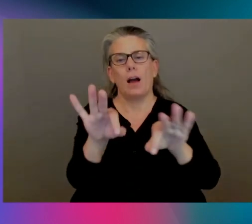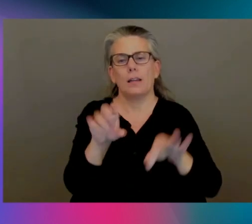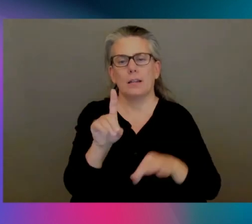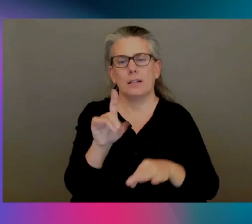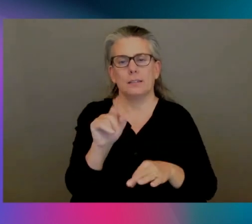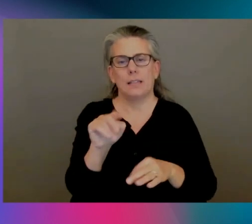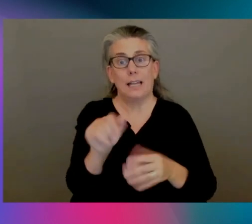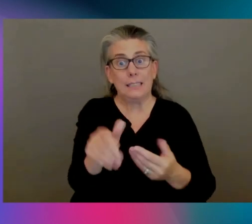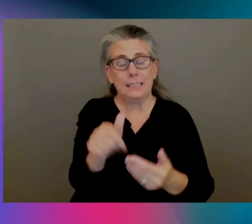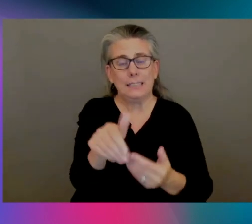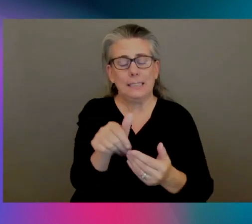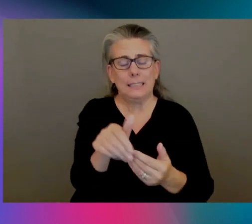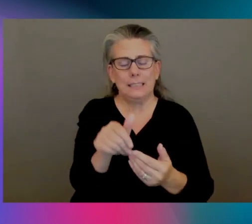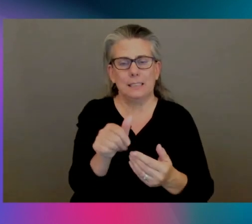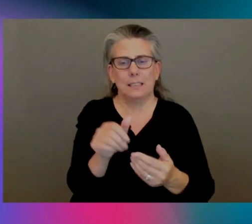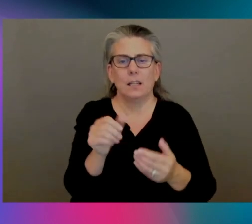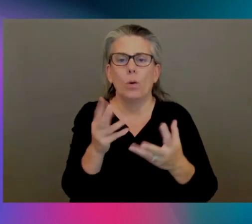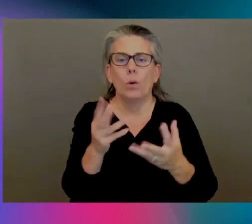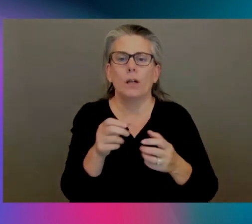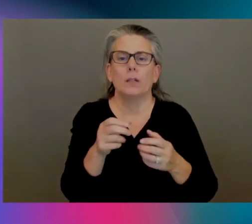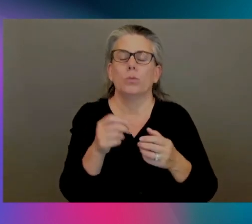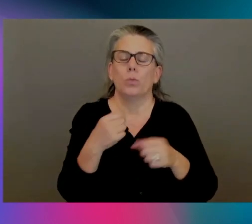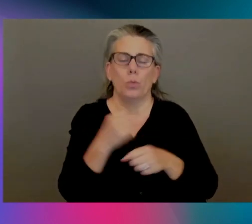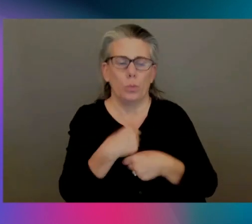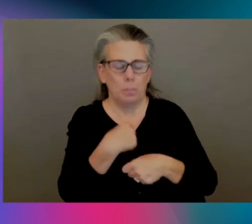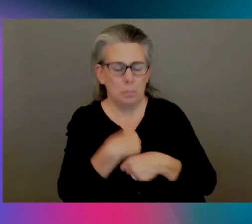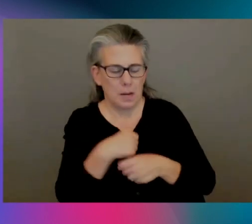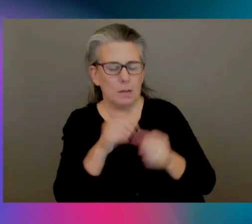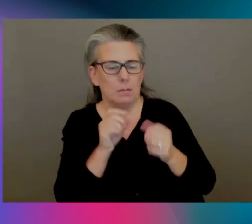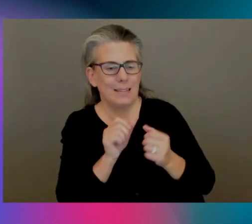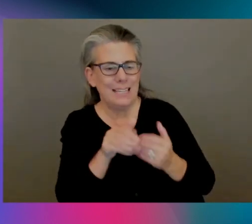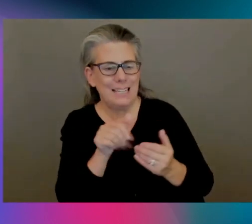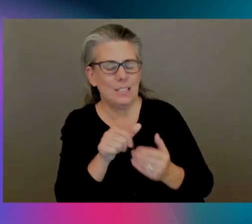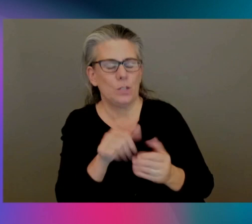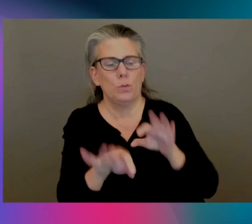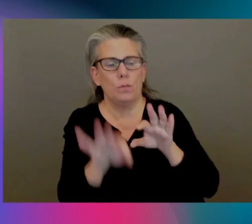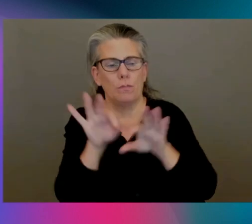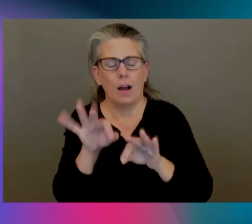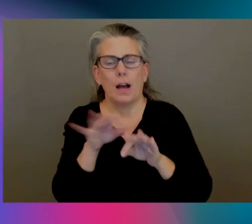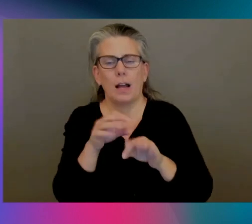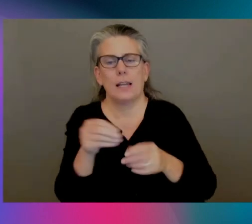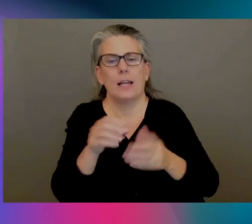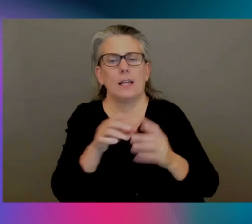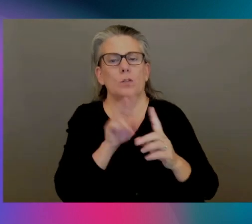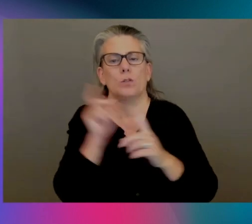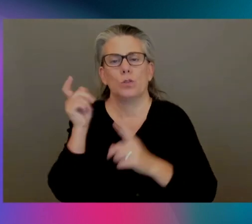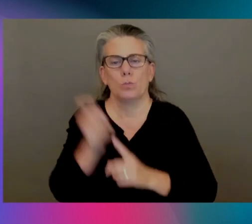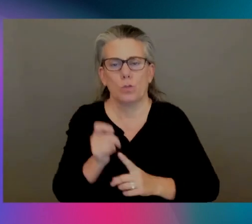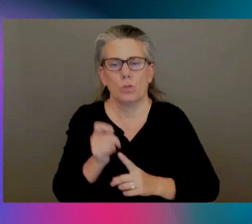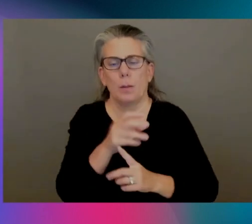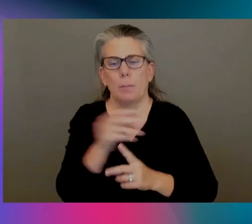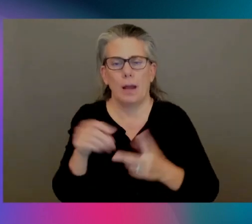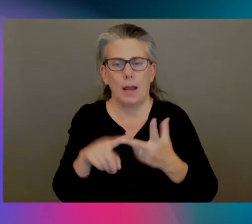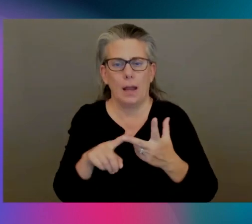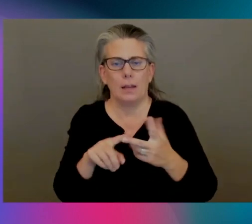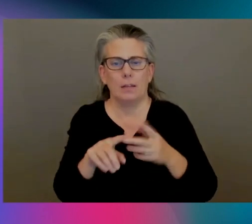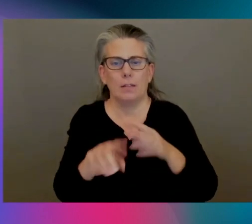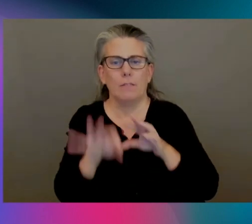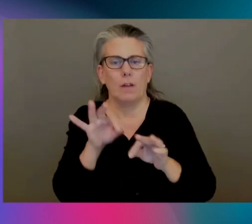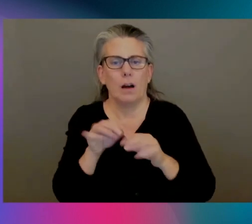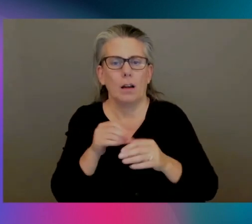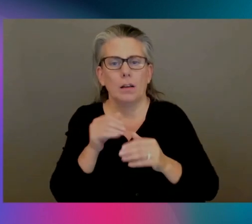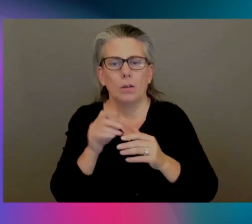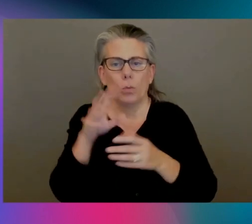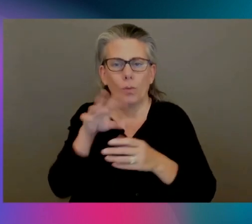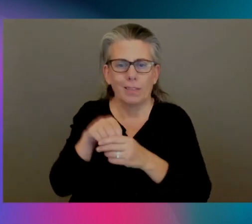make it easy to find, subscribe to, and use third-party data in the cloud. So AWS Data Exchange is a fully managed service that